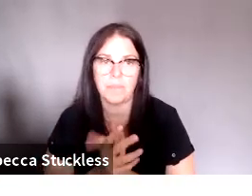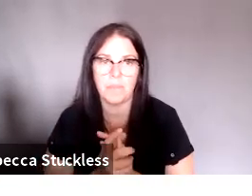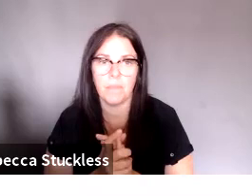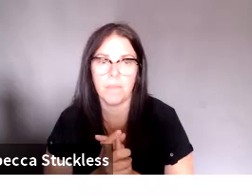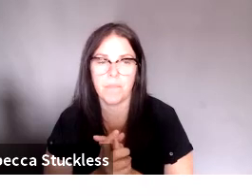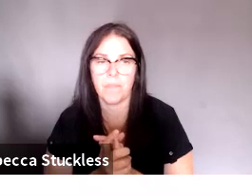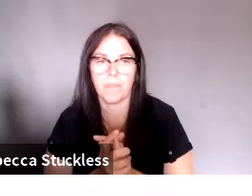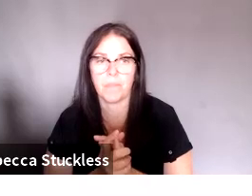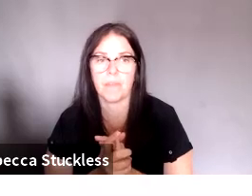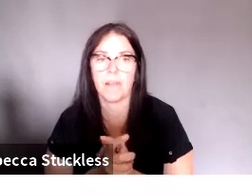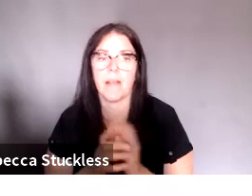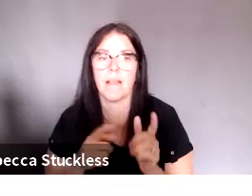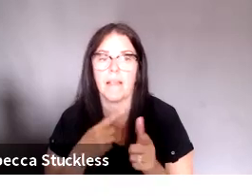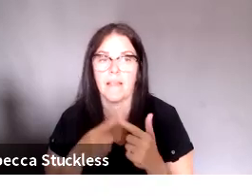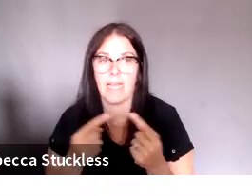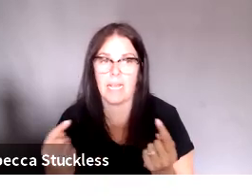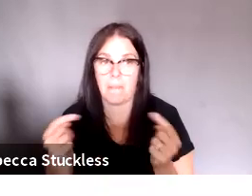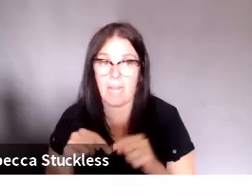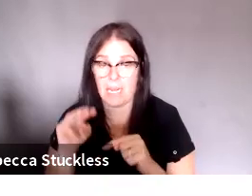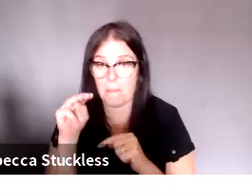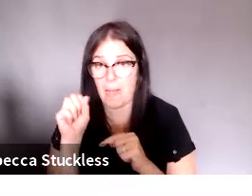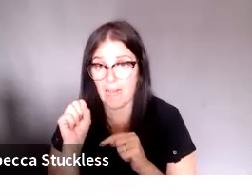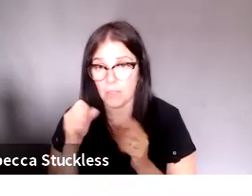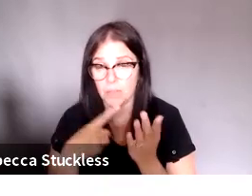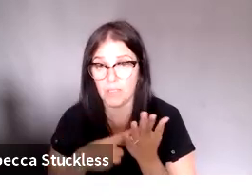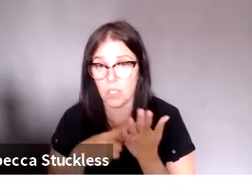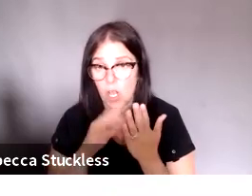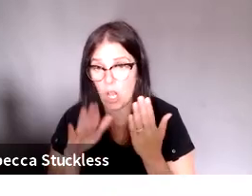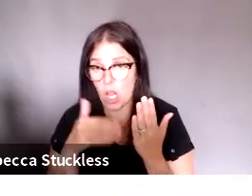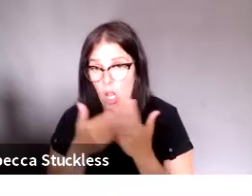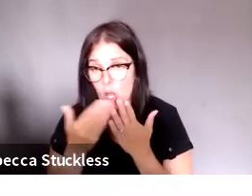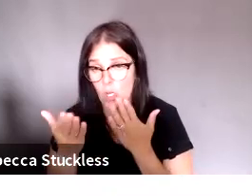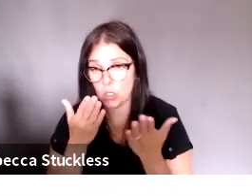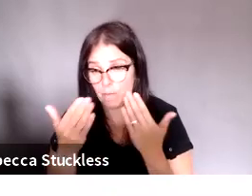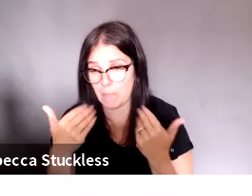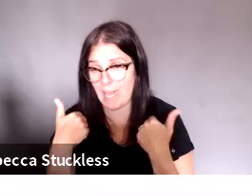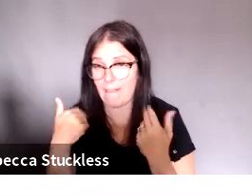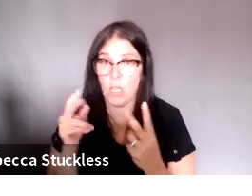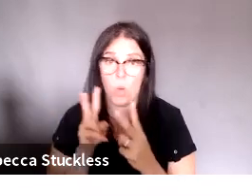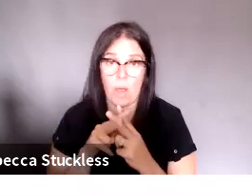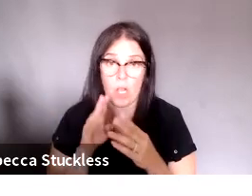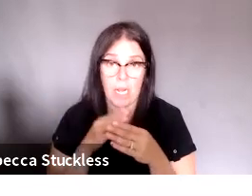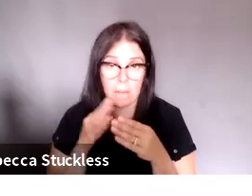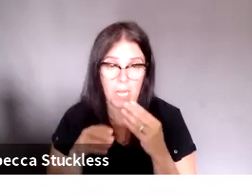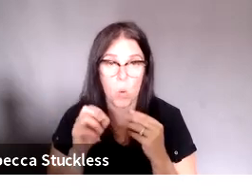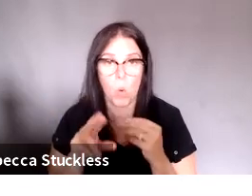And come back to the milestone discussion, do all those service plans have either a completed or in progress